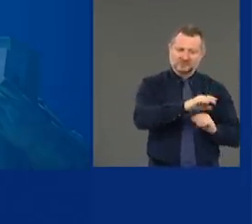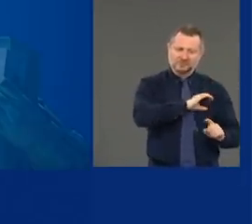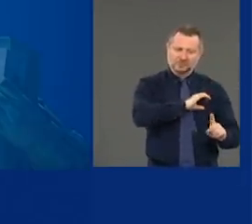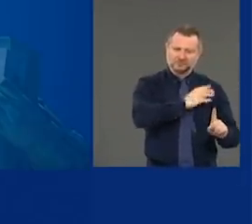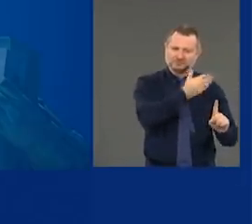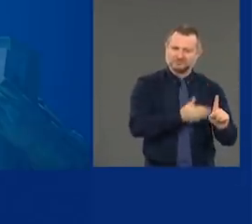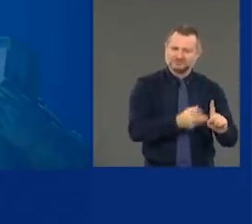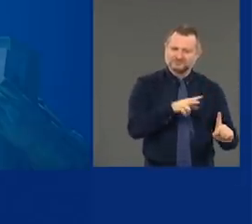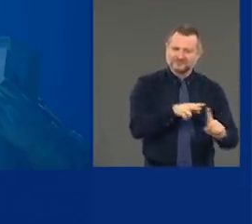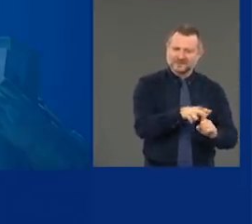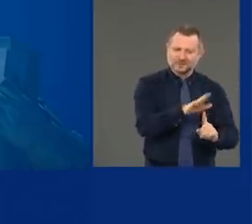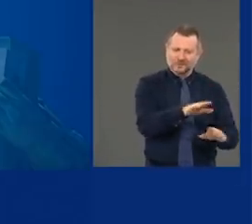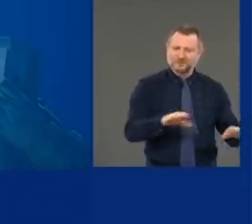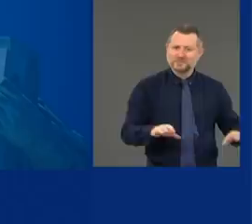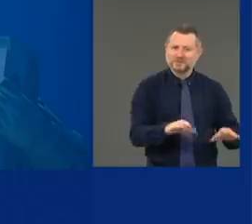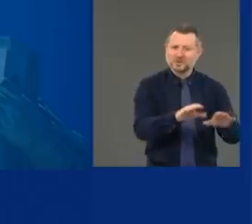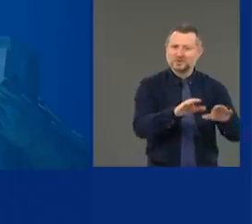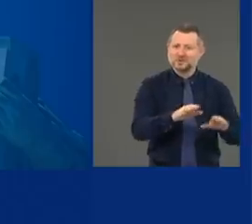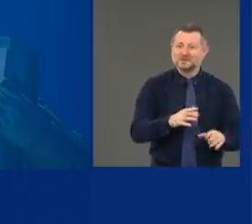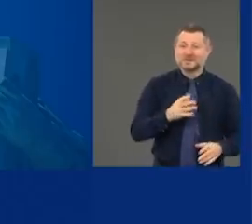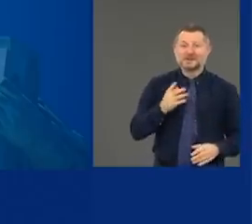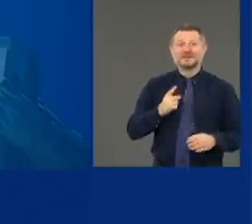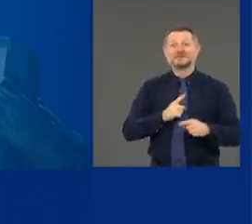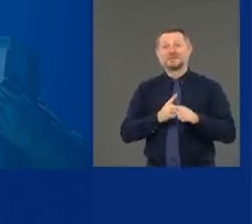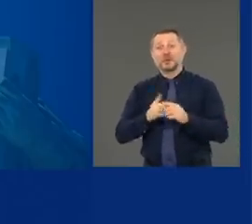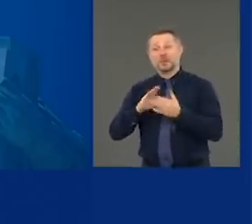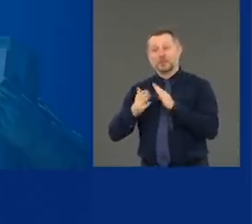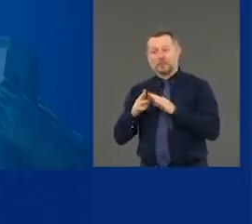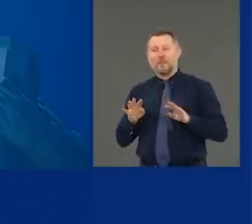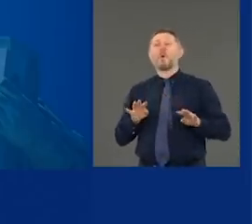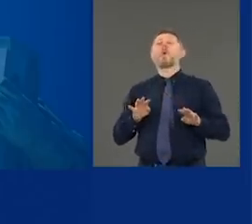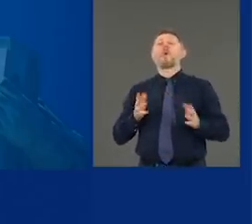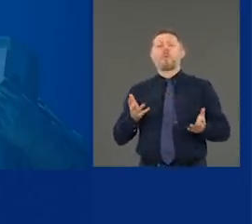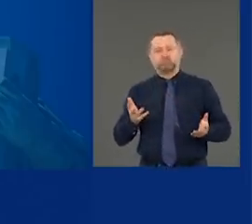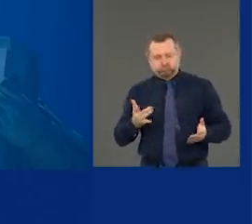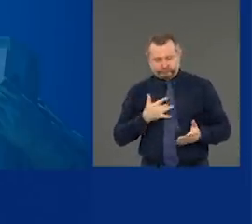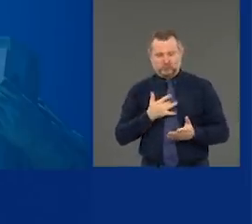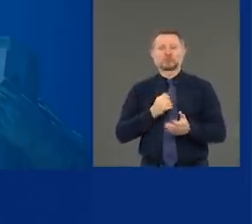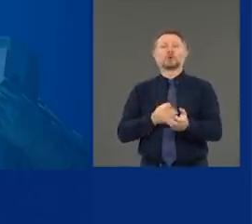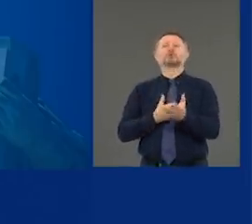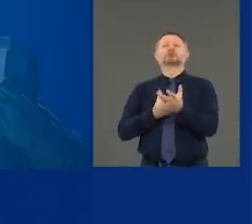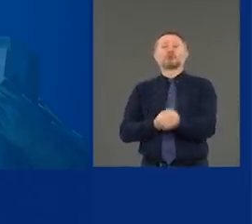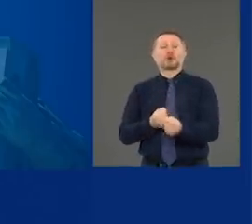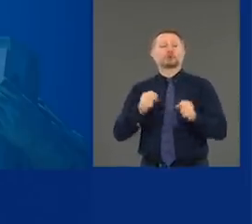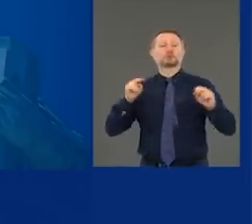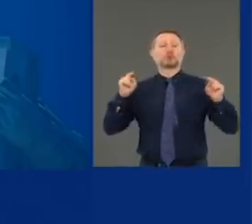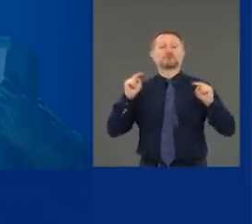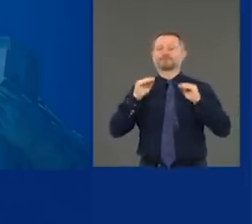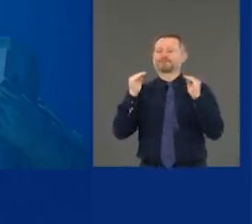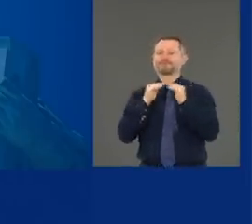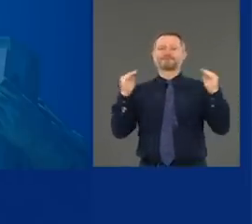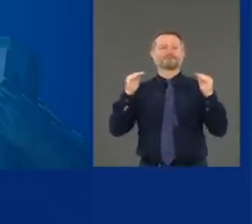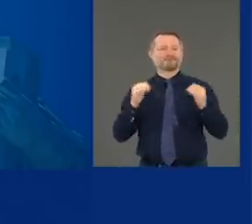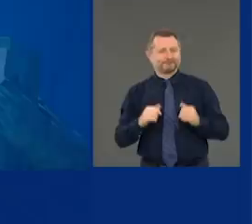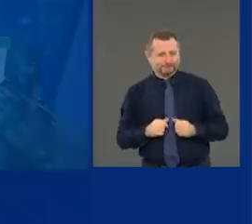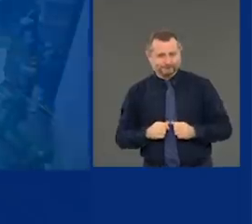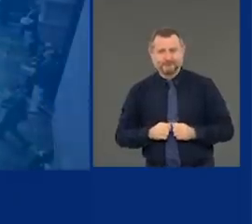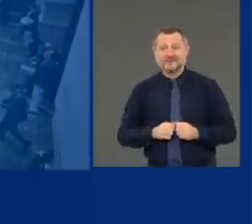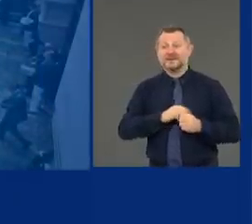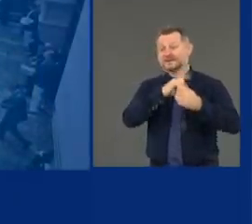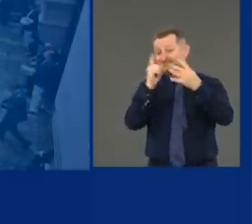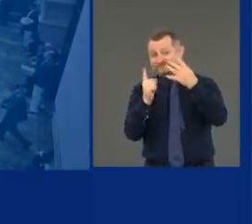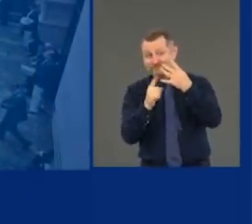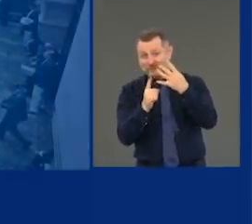misconduct and give the people of the state confidence that it's a fair investigation. And a banning of false